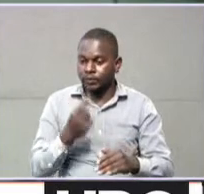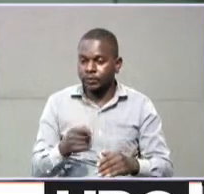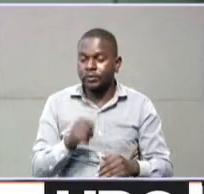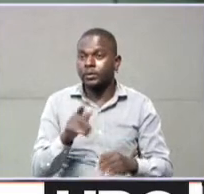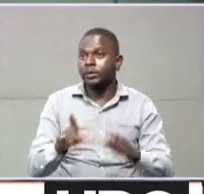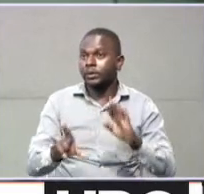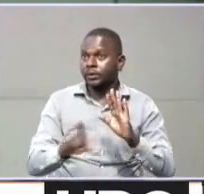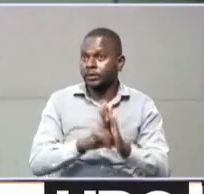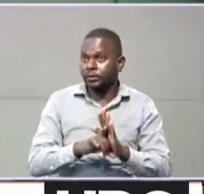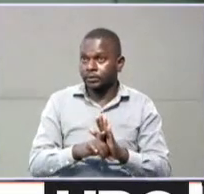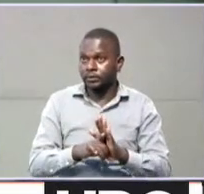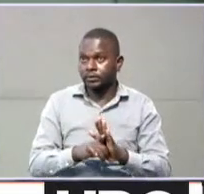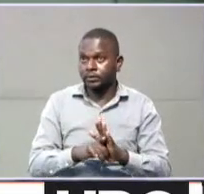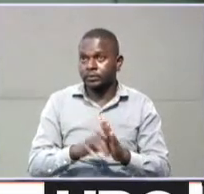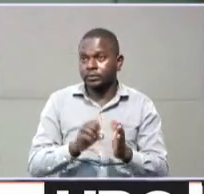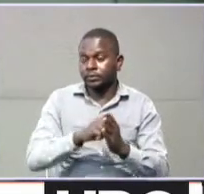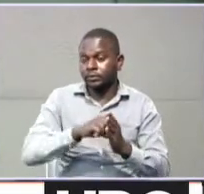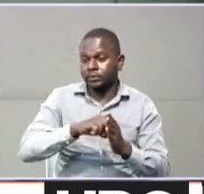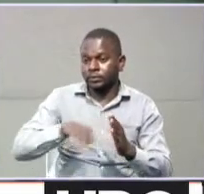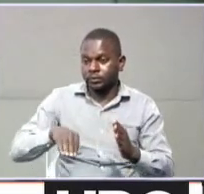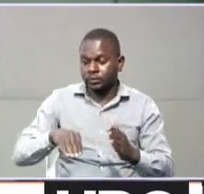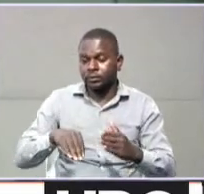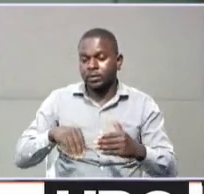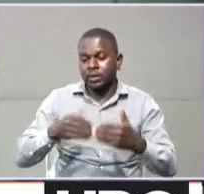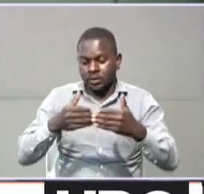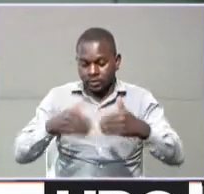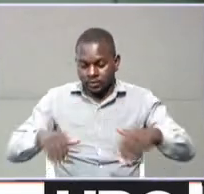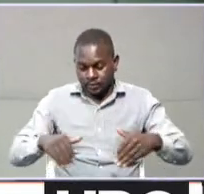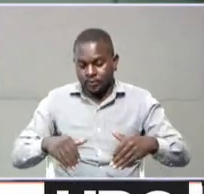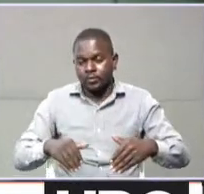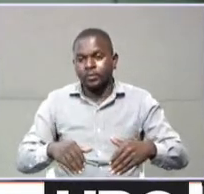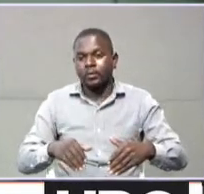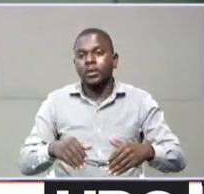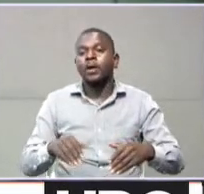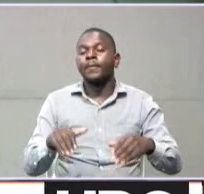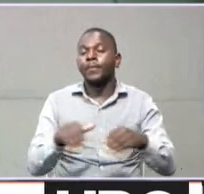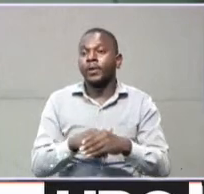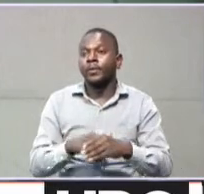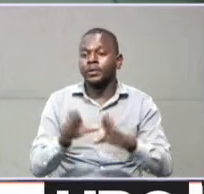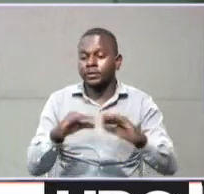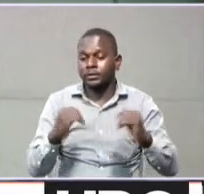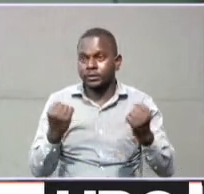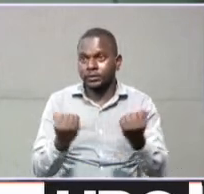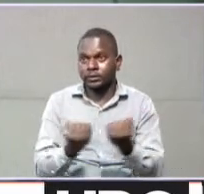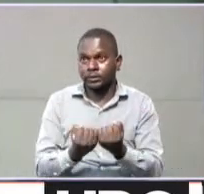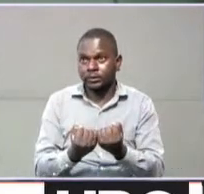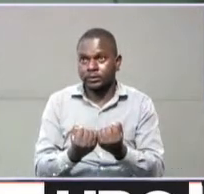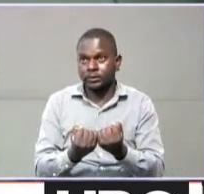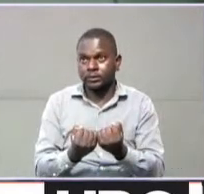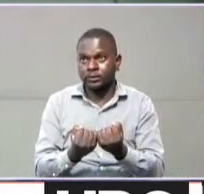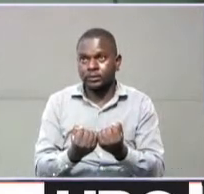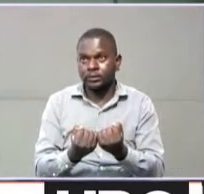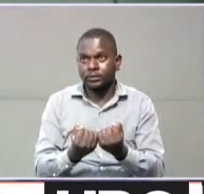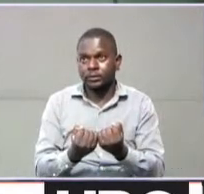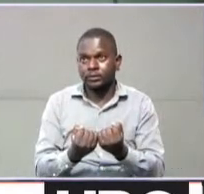this law excluded exemptions for the less privileged members of society for this